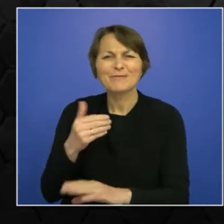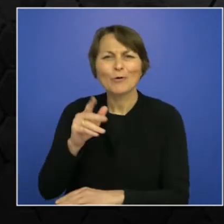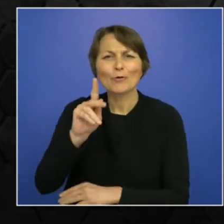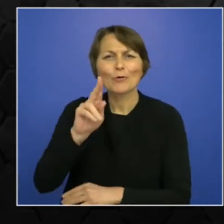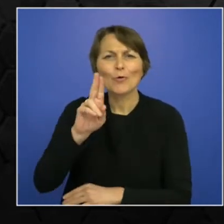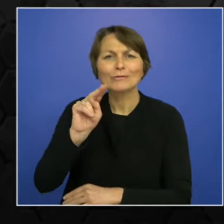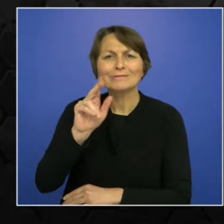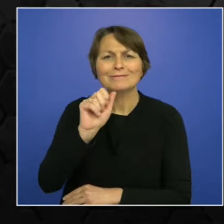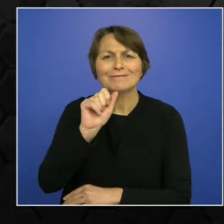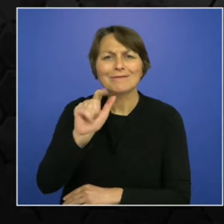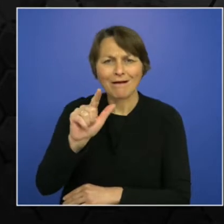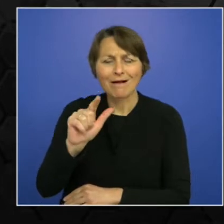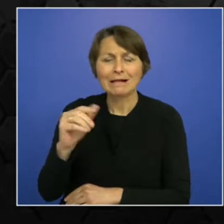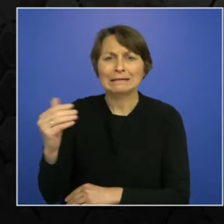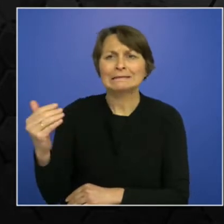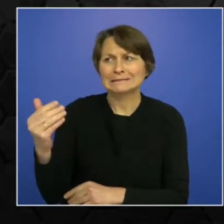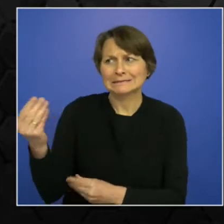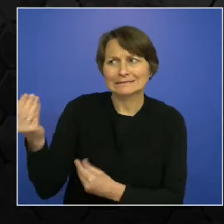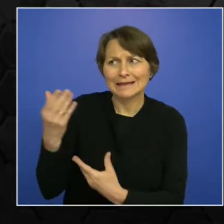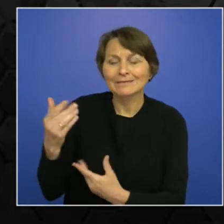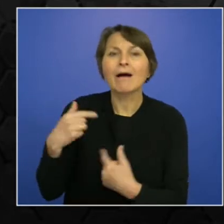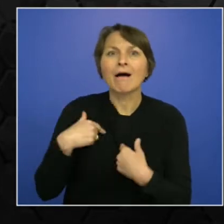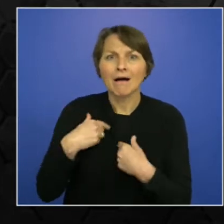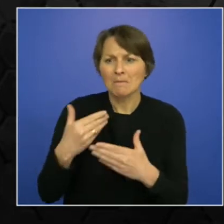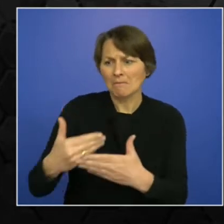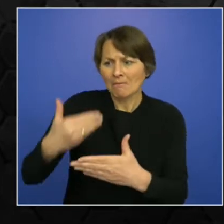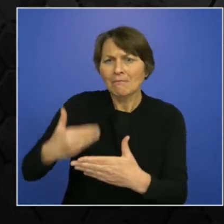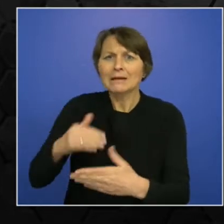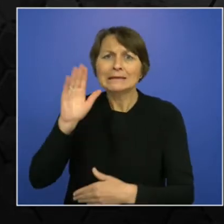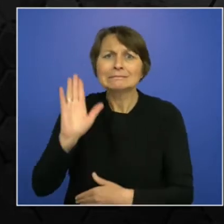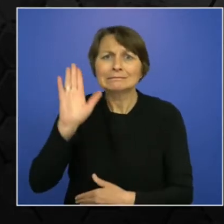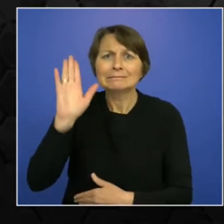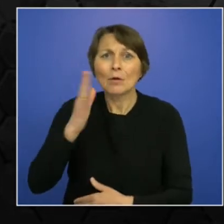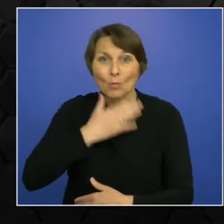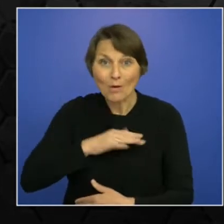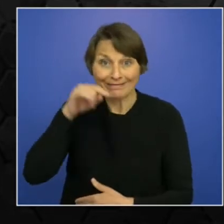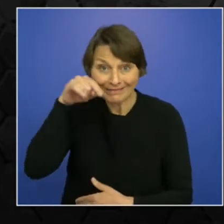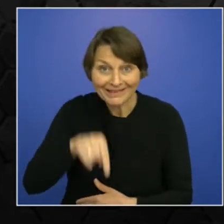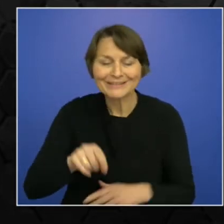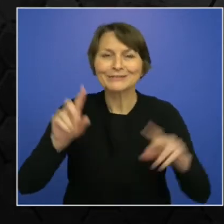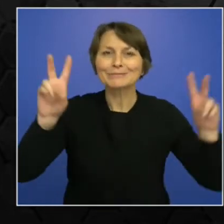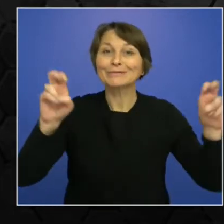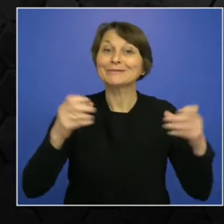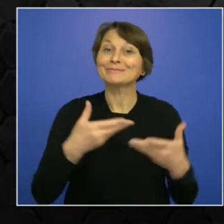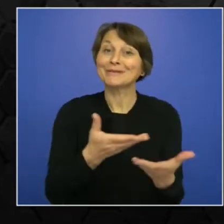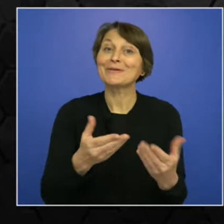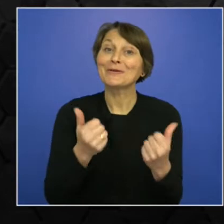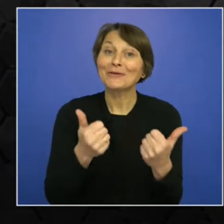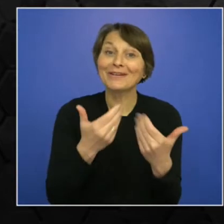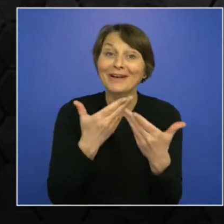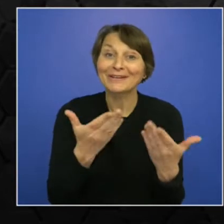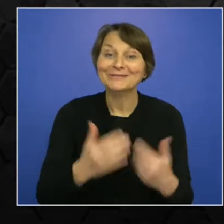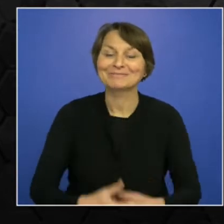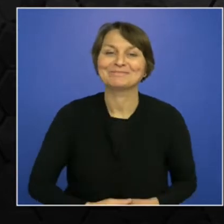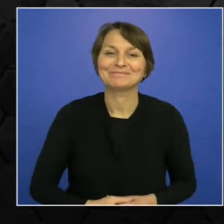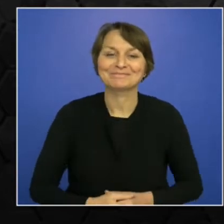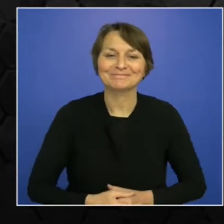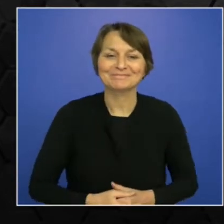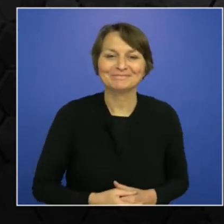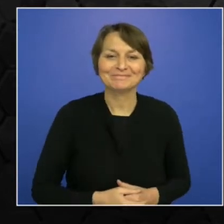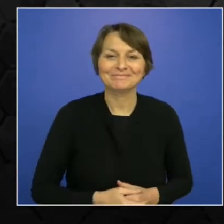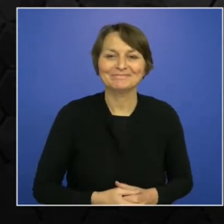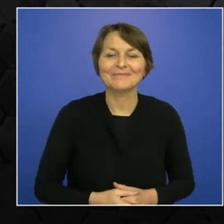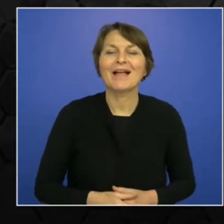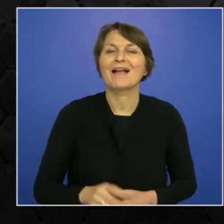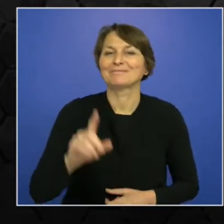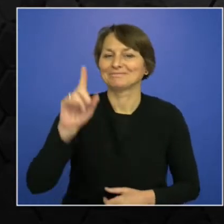before your session already. So the stage is yours, and good luck with it. I just want to share I really